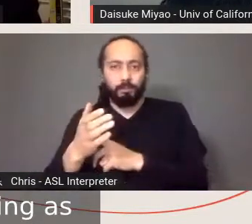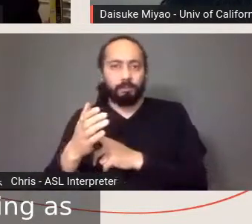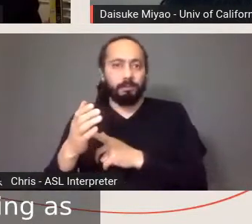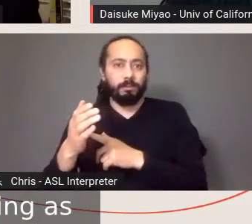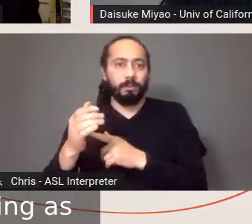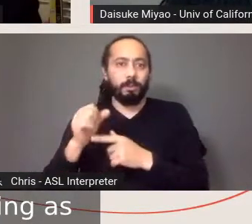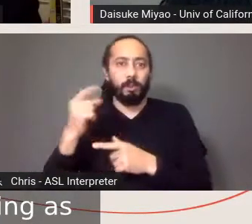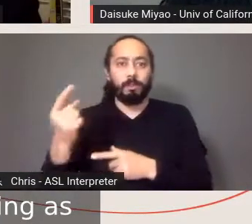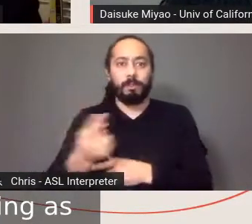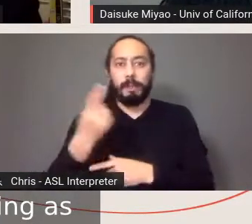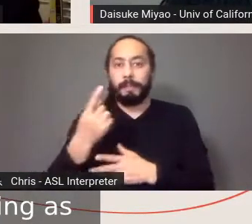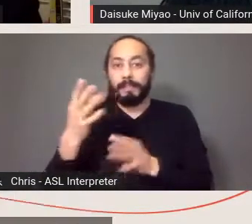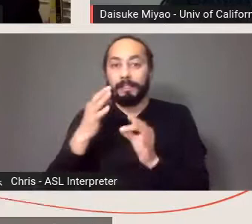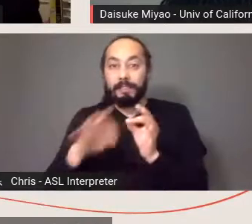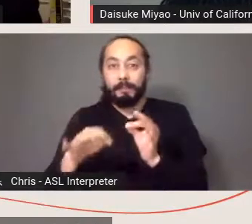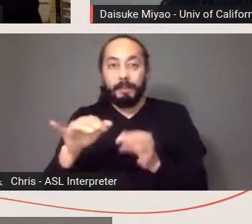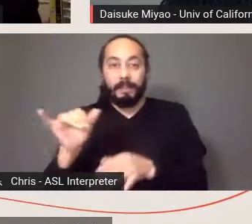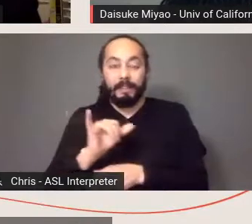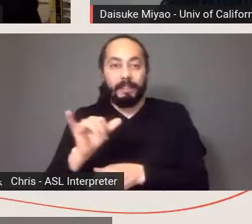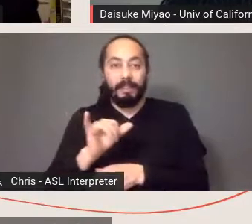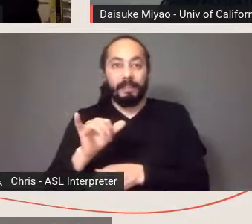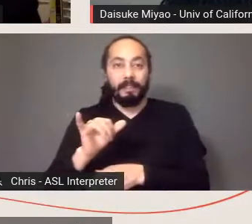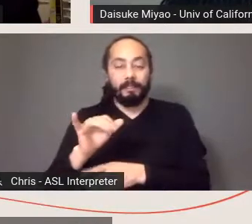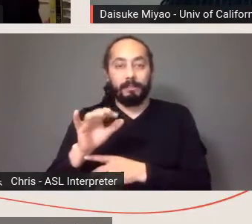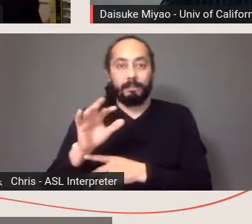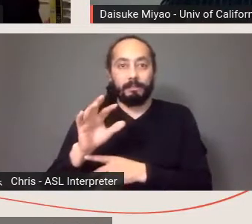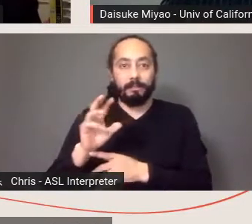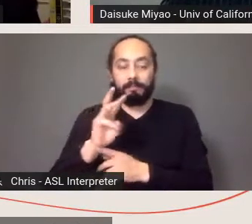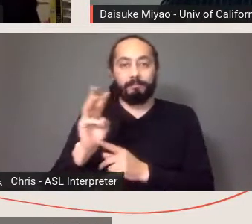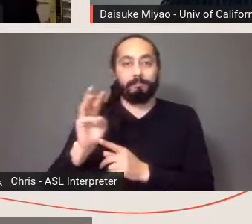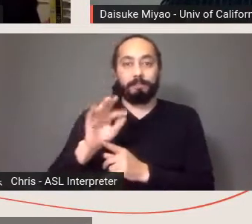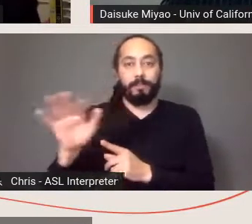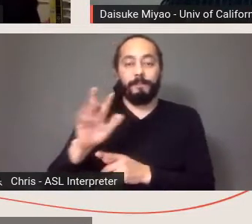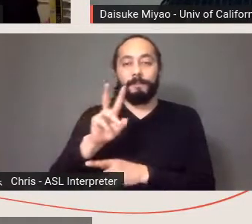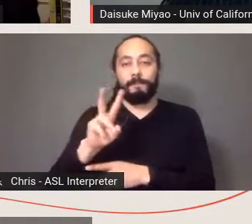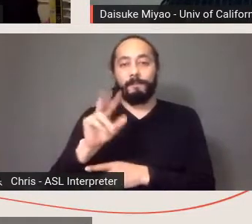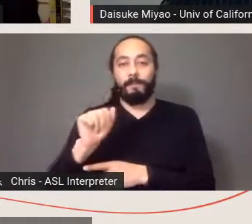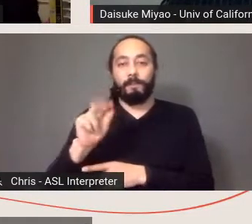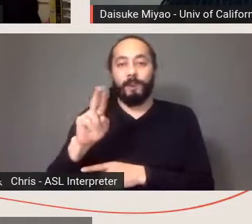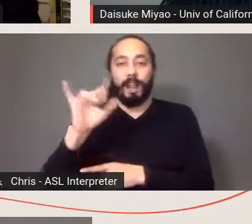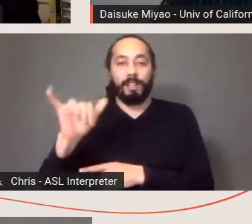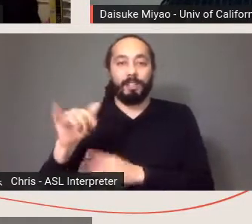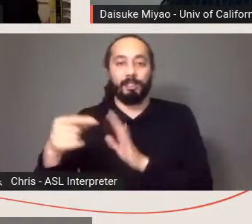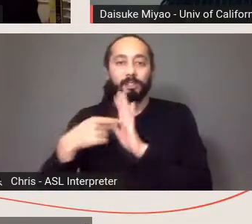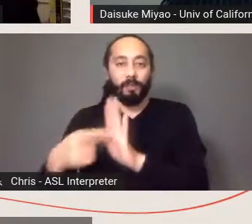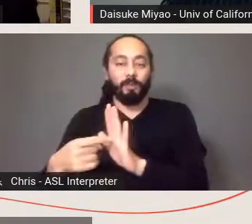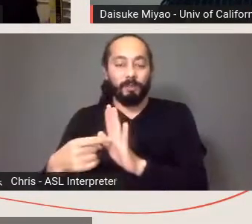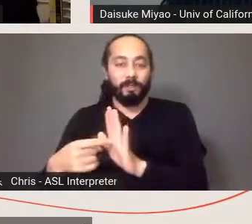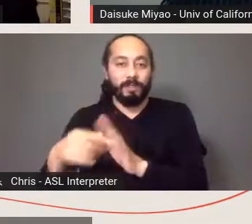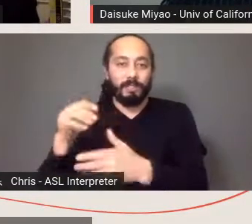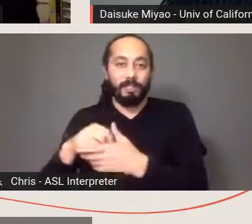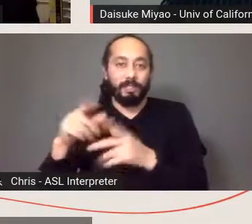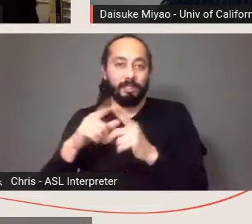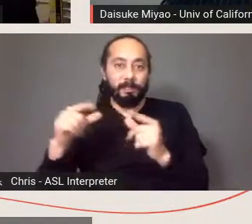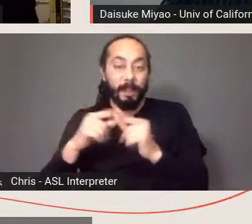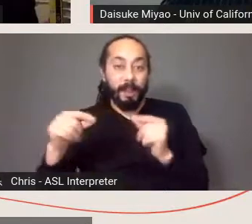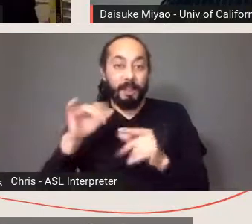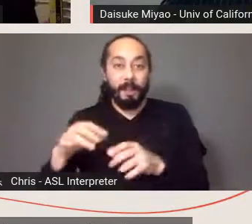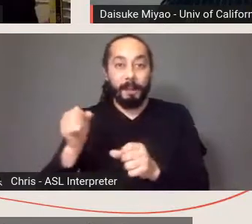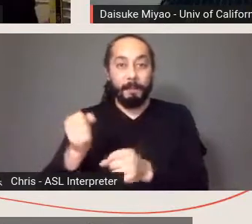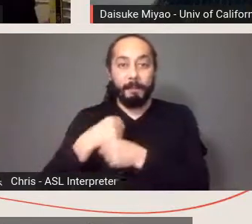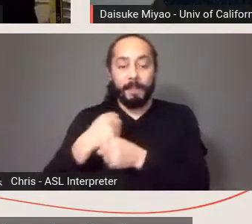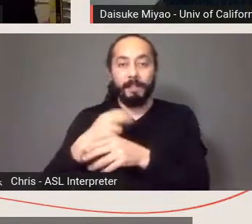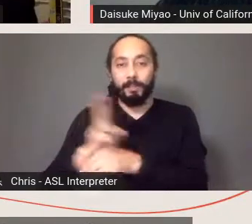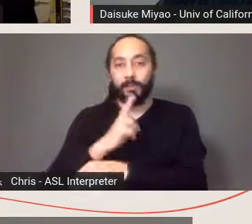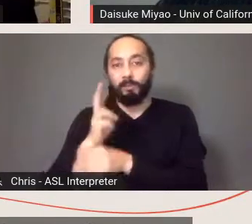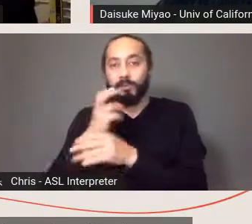simple as the waido shows and the variety shows, right, in Japan, that make use of a lot